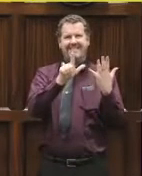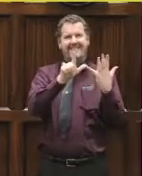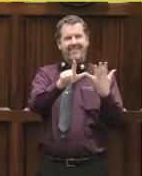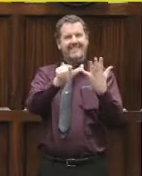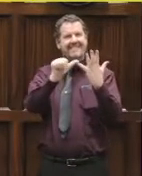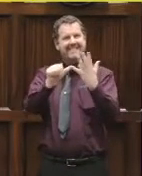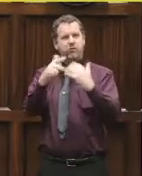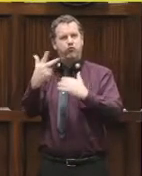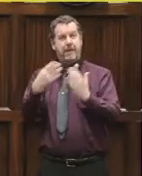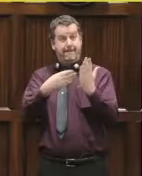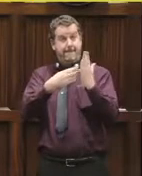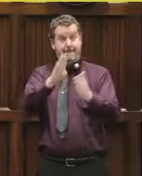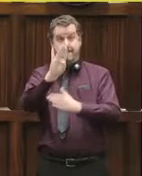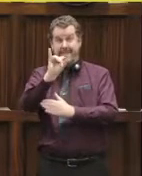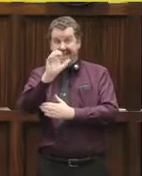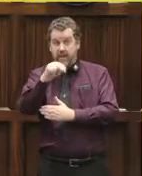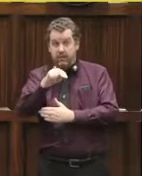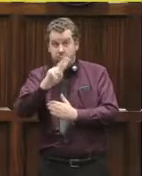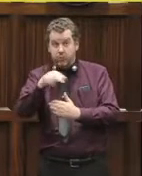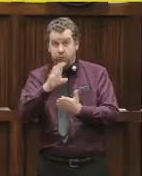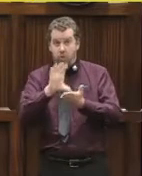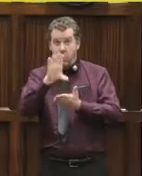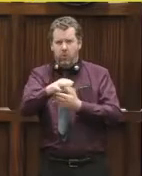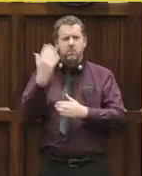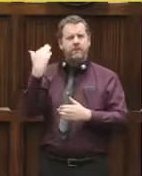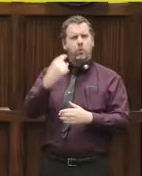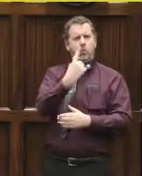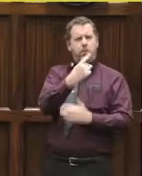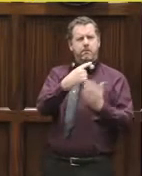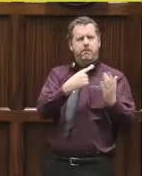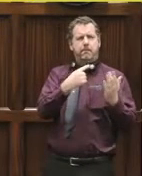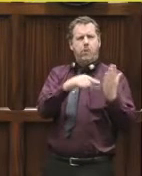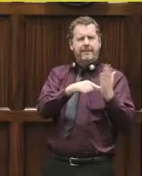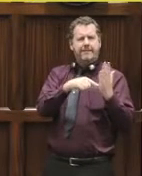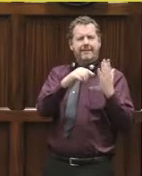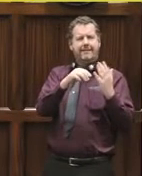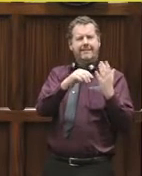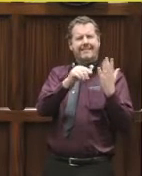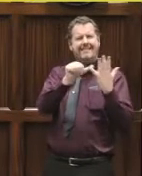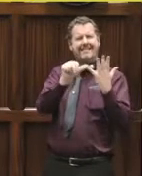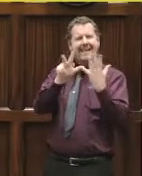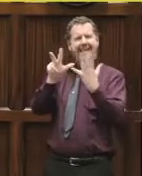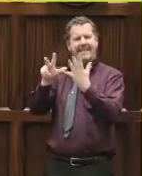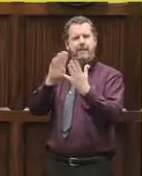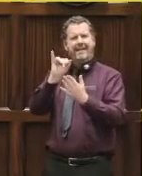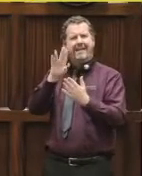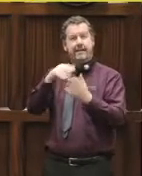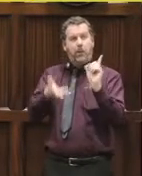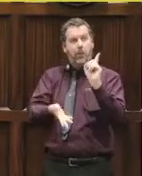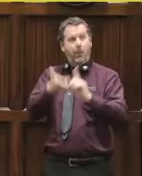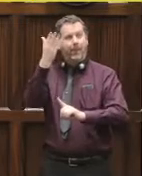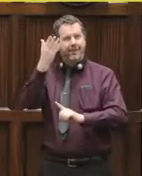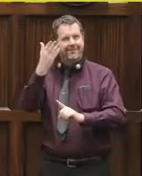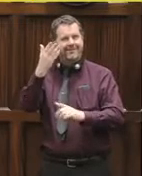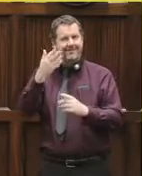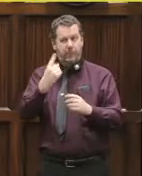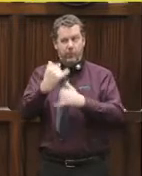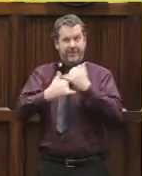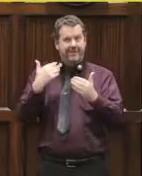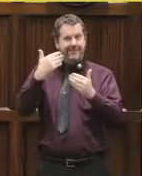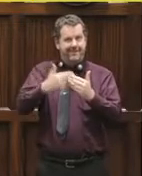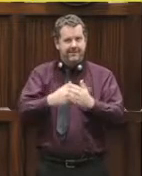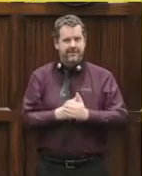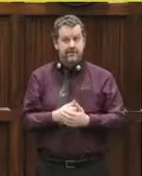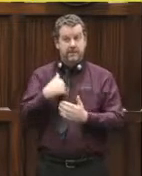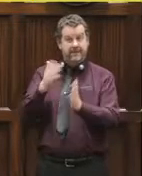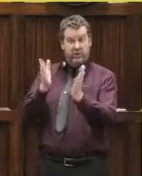€1.763 billion. This is up from €1.688 billion in 2017. and as a result of my